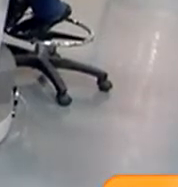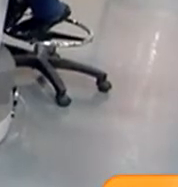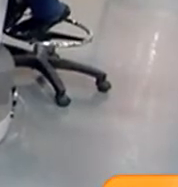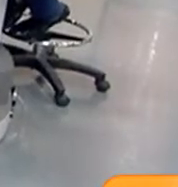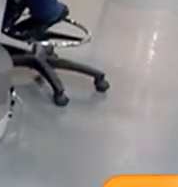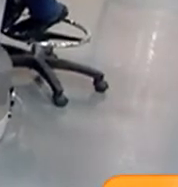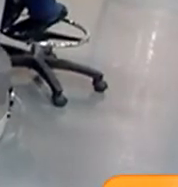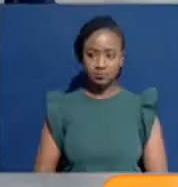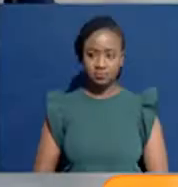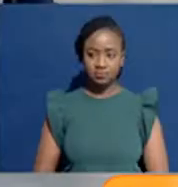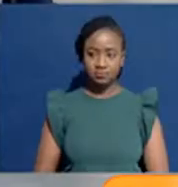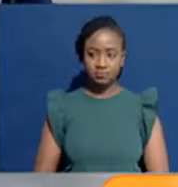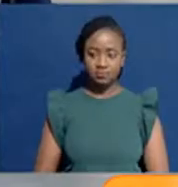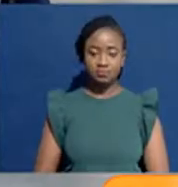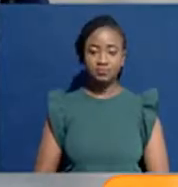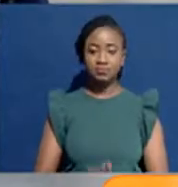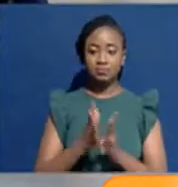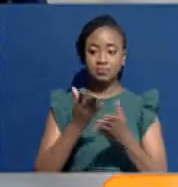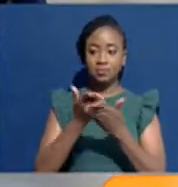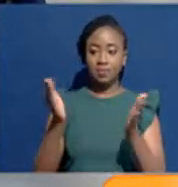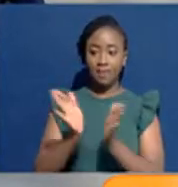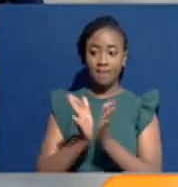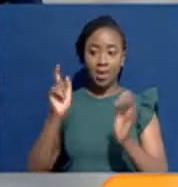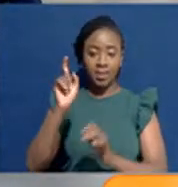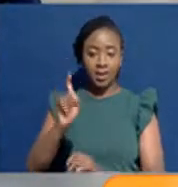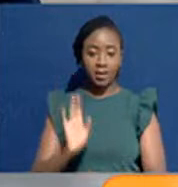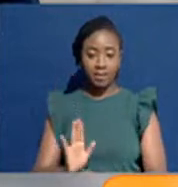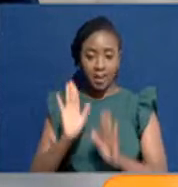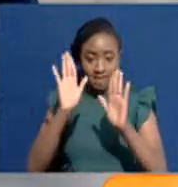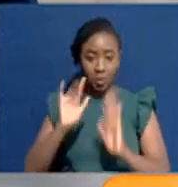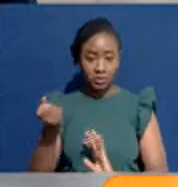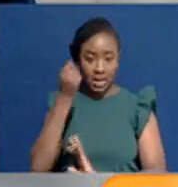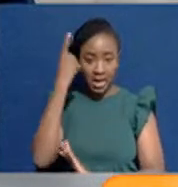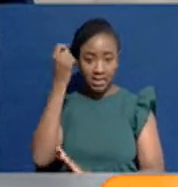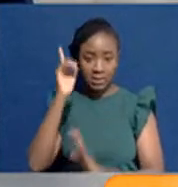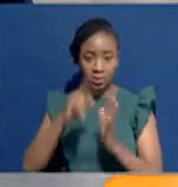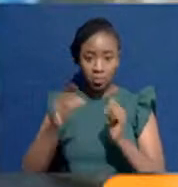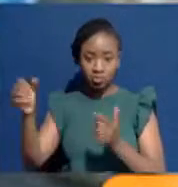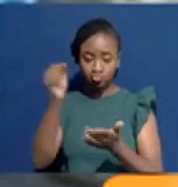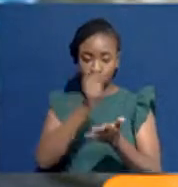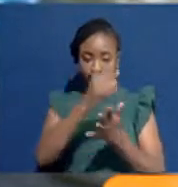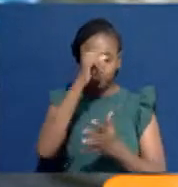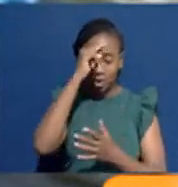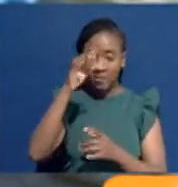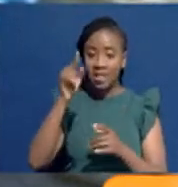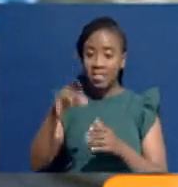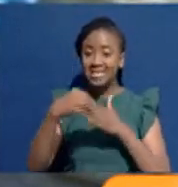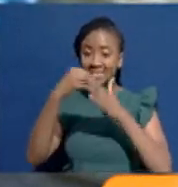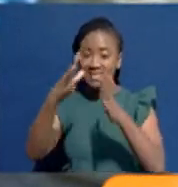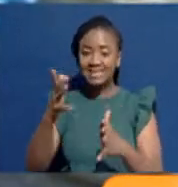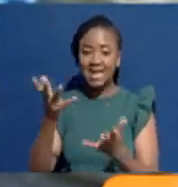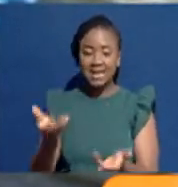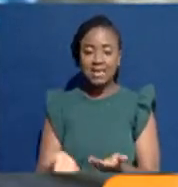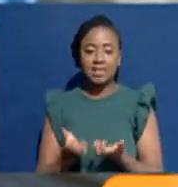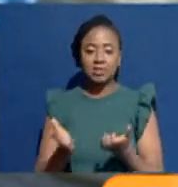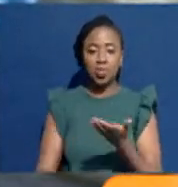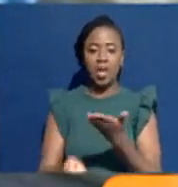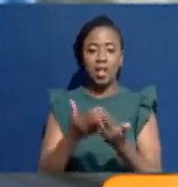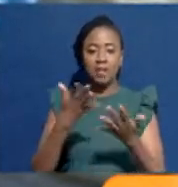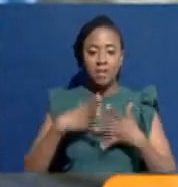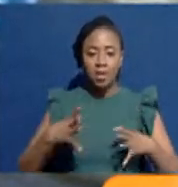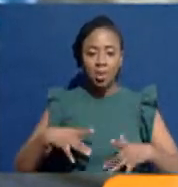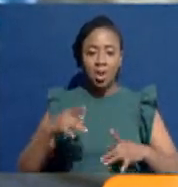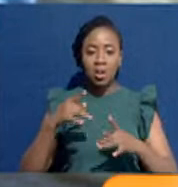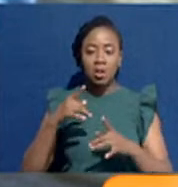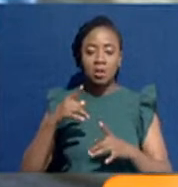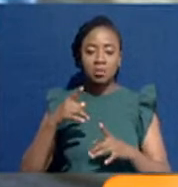you, to somebody to lead you. And it's important for people to know that leaders take people where they ought to be, not